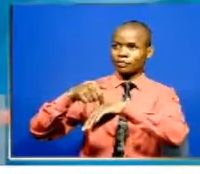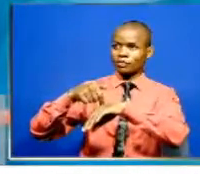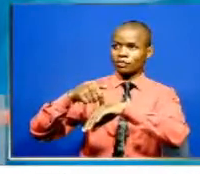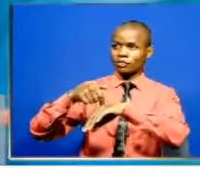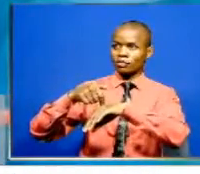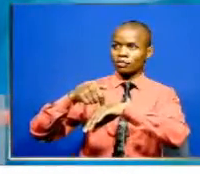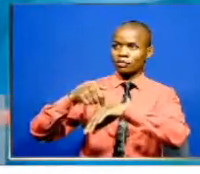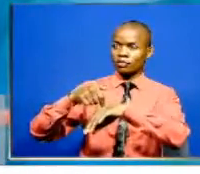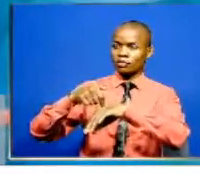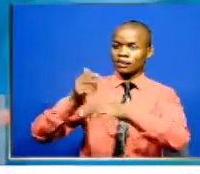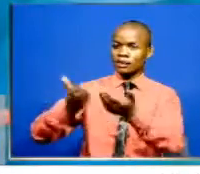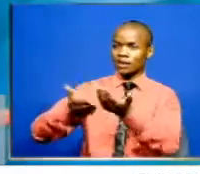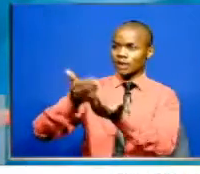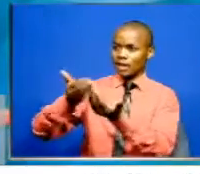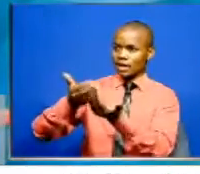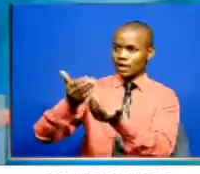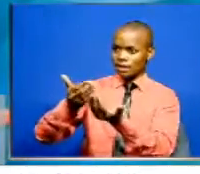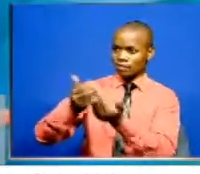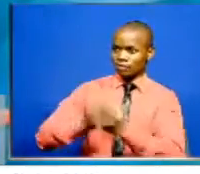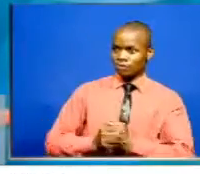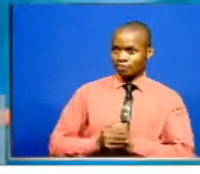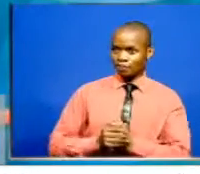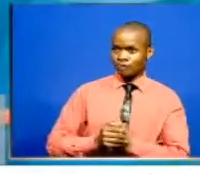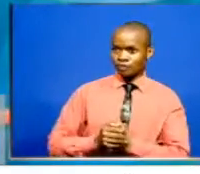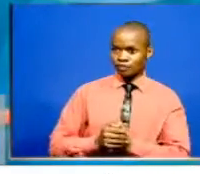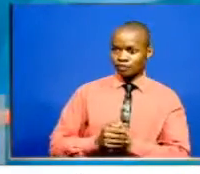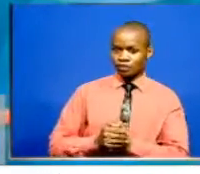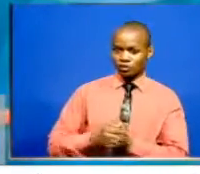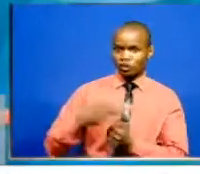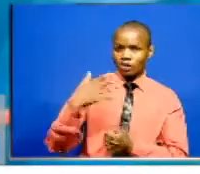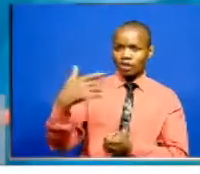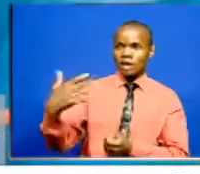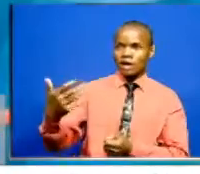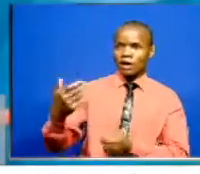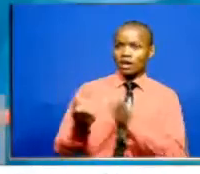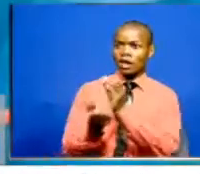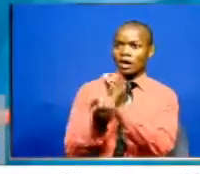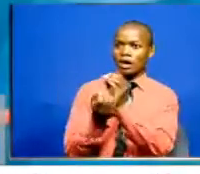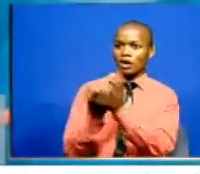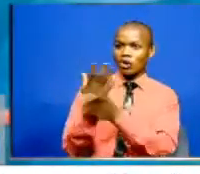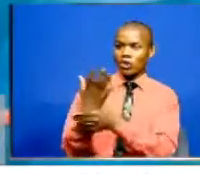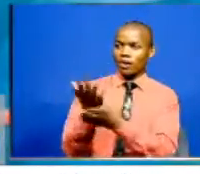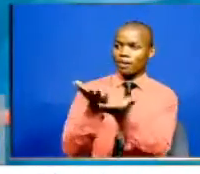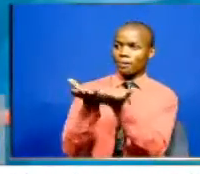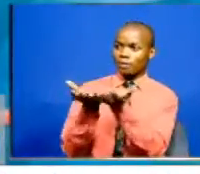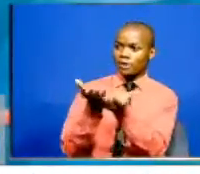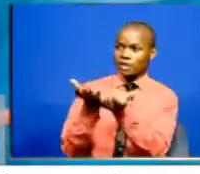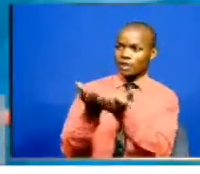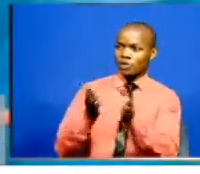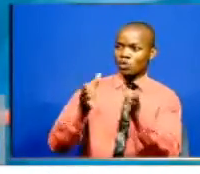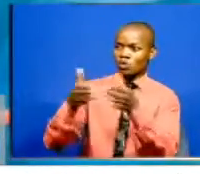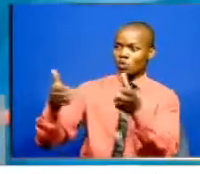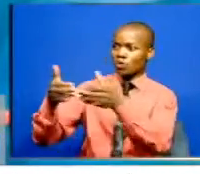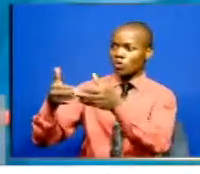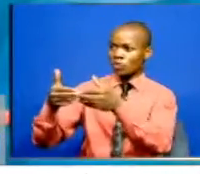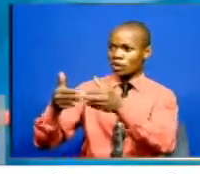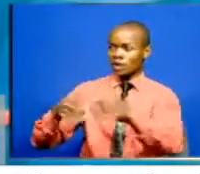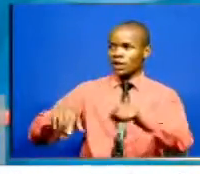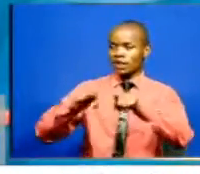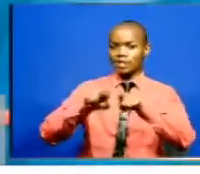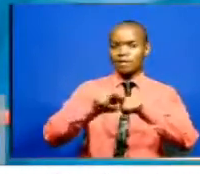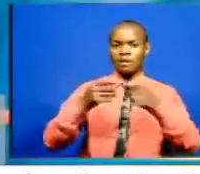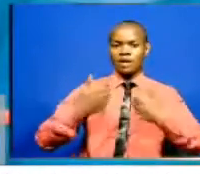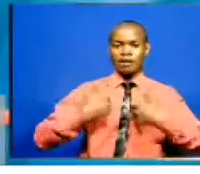intervention for a green growth, entrepreneurial initiative, and also creating